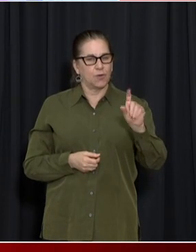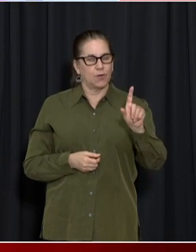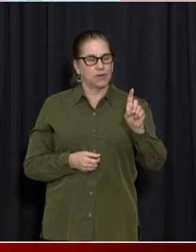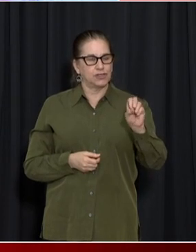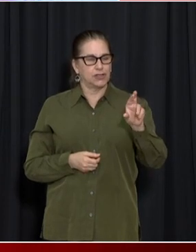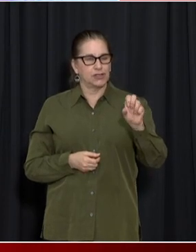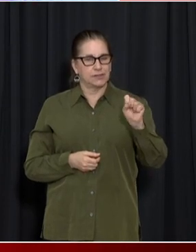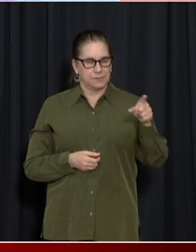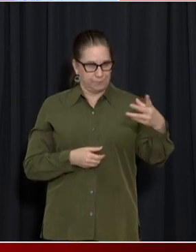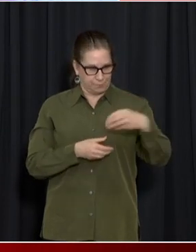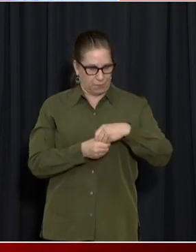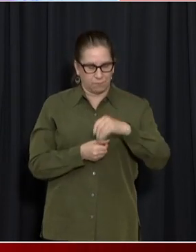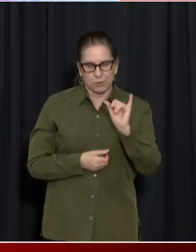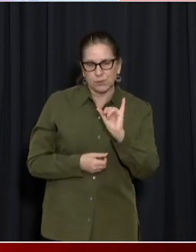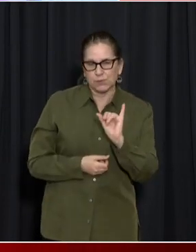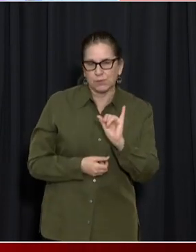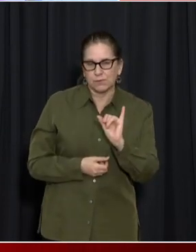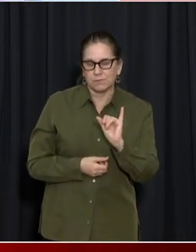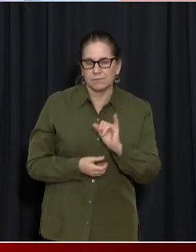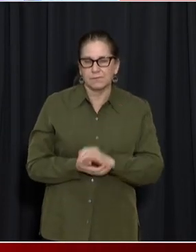Next slide, please.